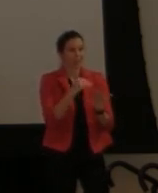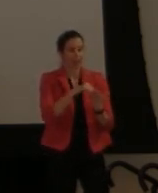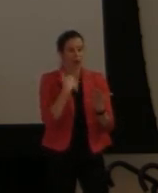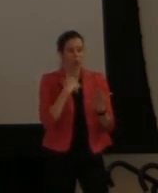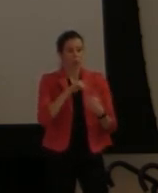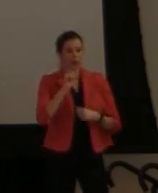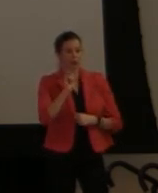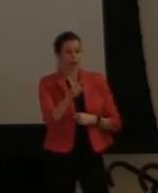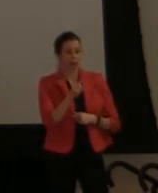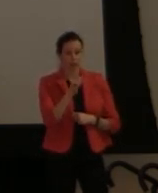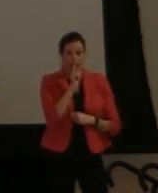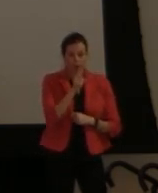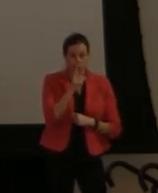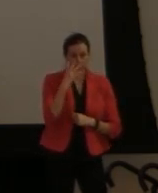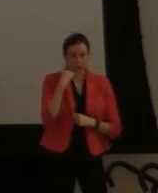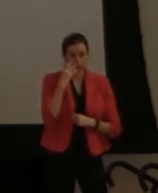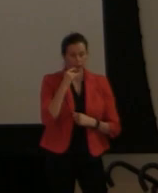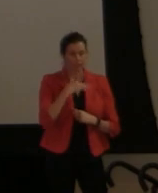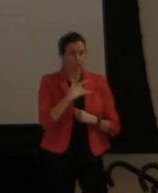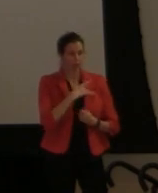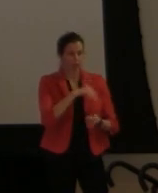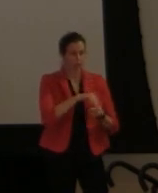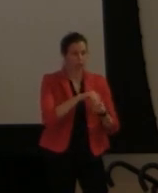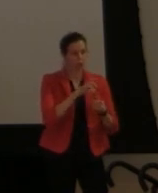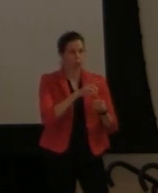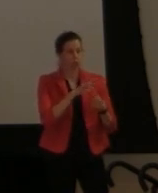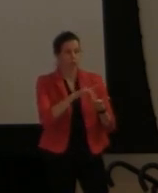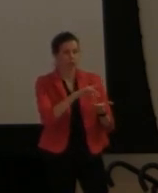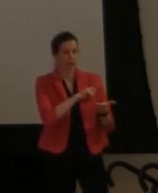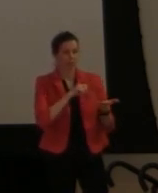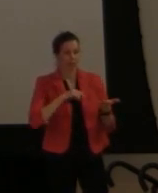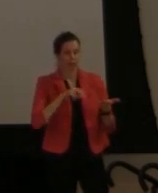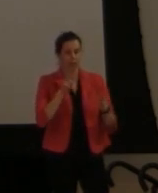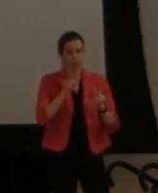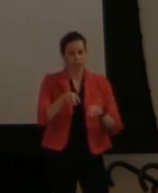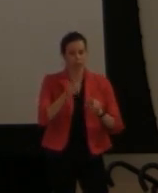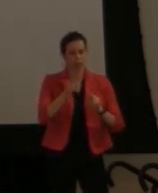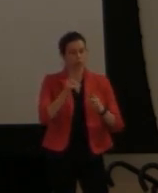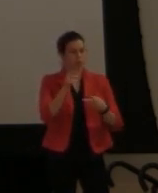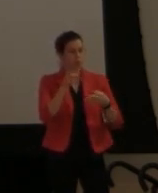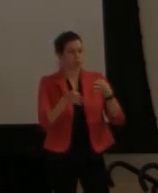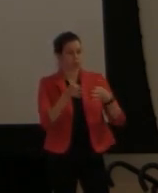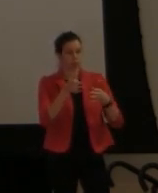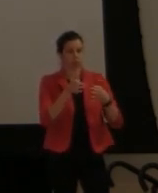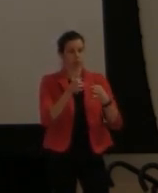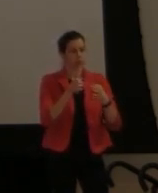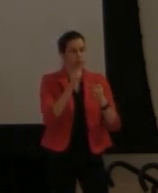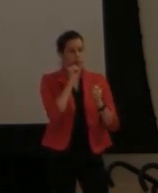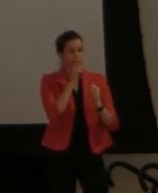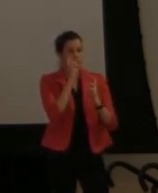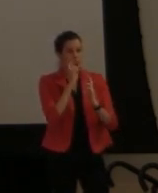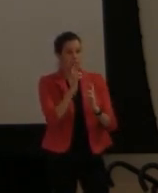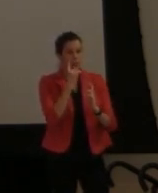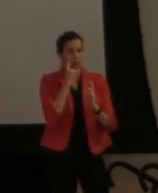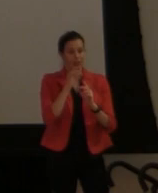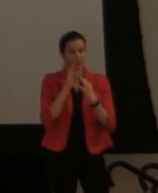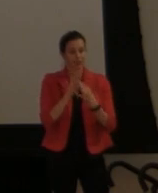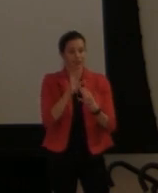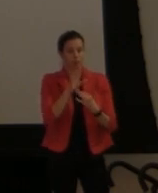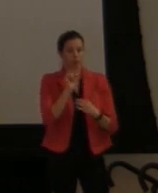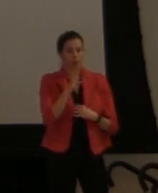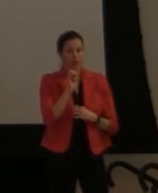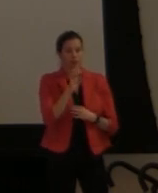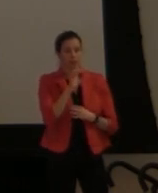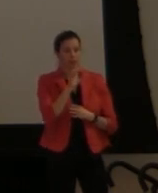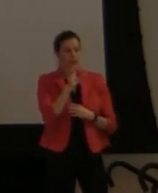asked, have you ever felt that a doctor or medical staff judged you or treated you unfairly with disrespect because of your race or